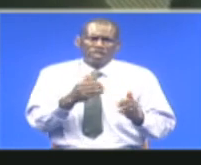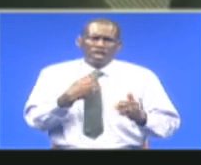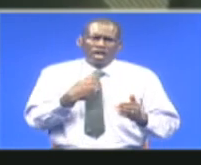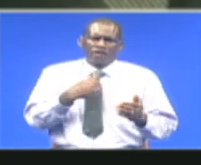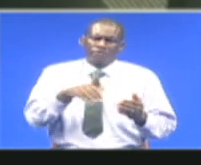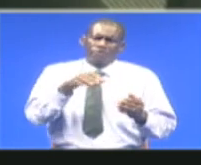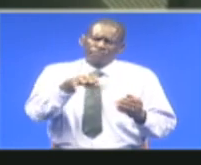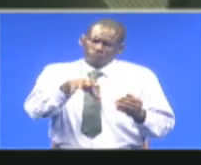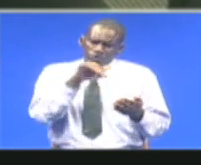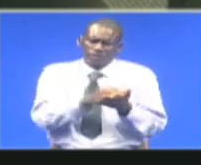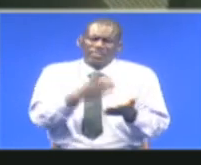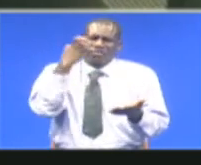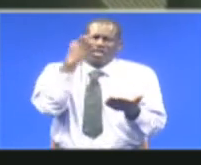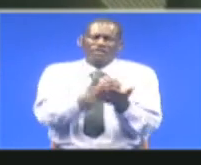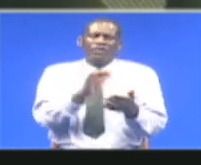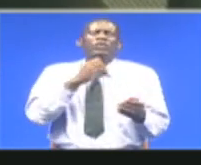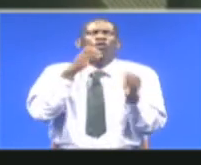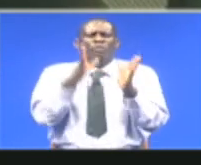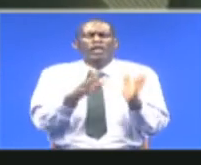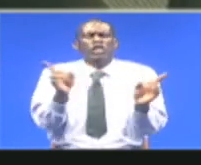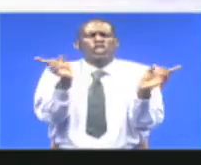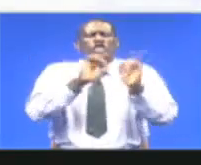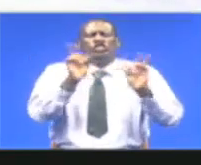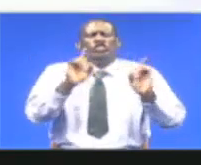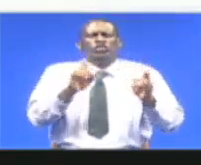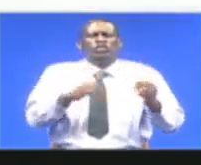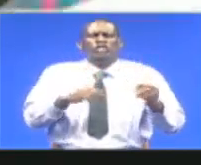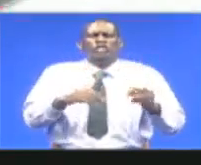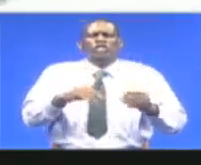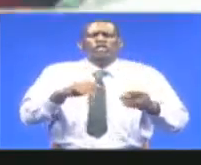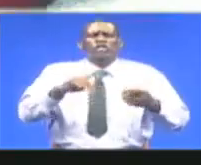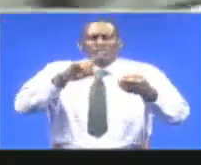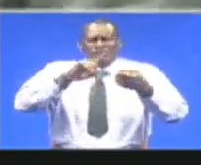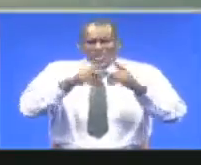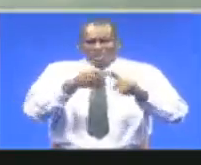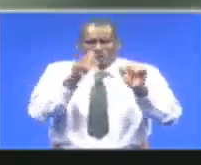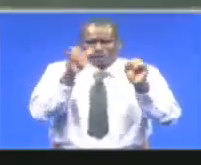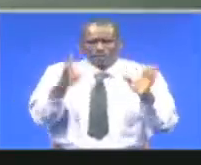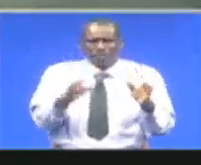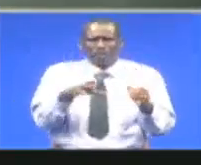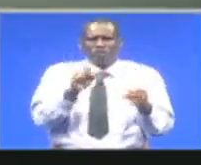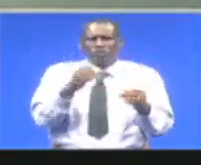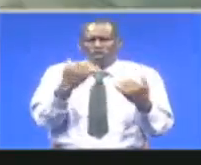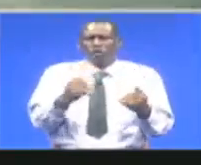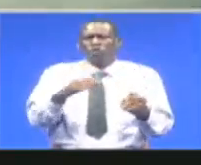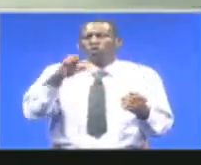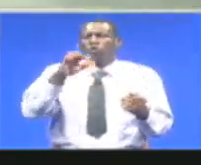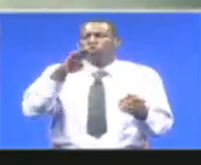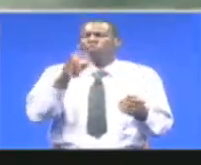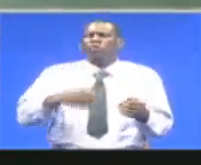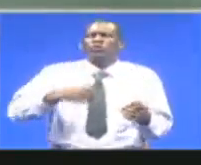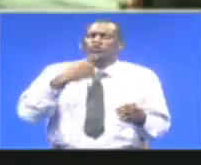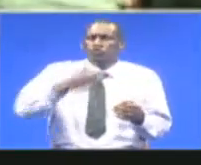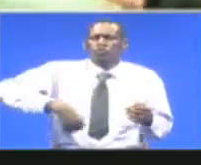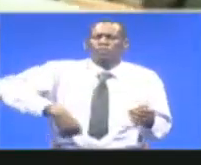evidence adduced by the petitioner fell short of the standard required. The court also slapped Gumbo with a 3 million bill in litigation